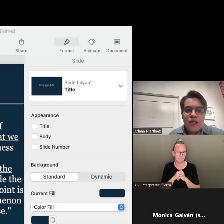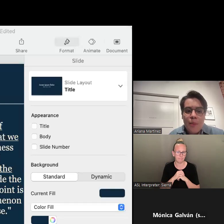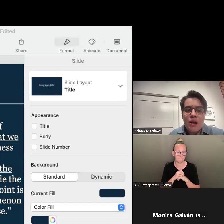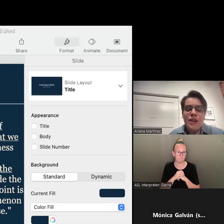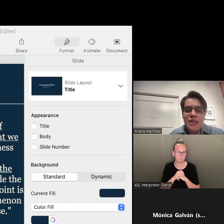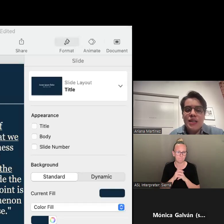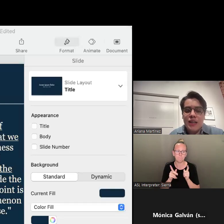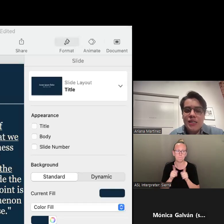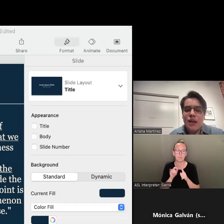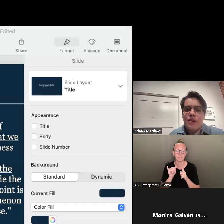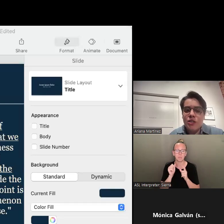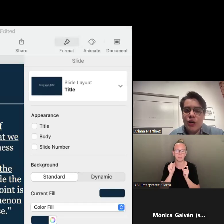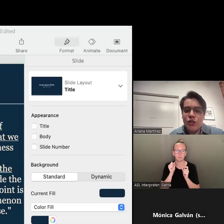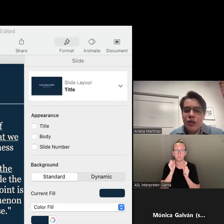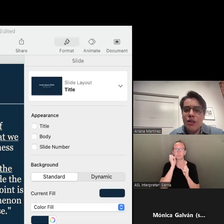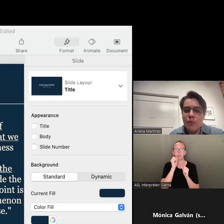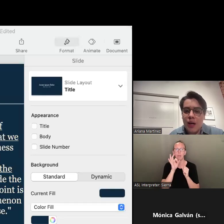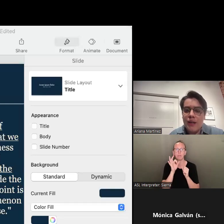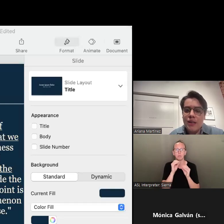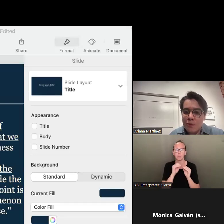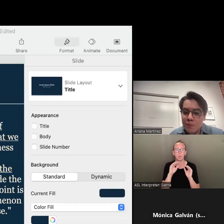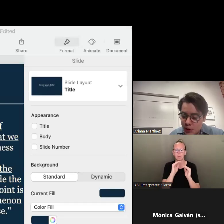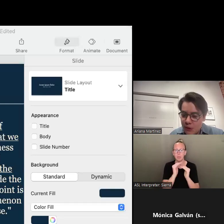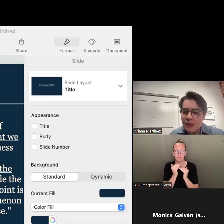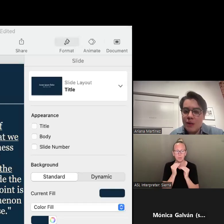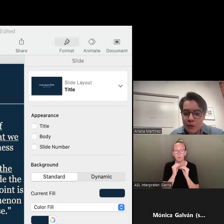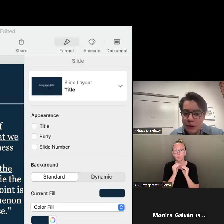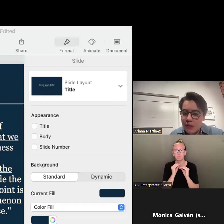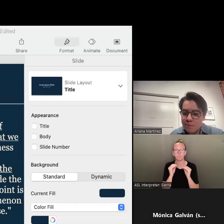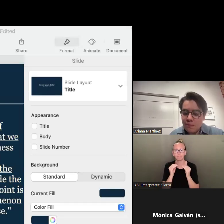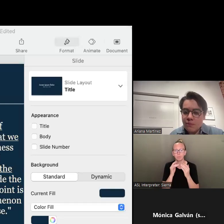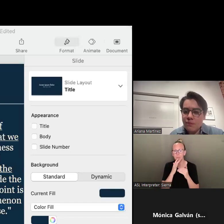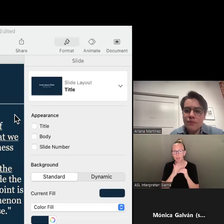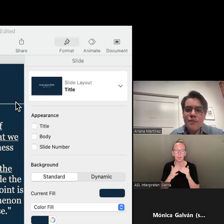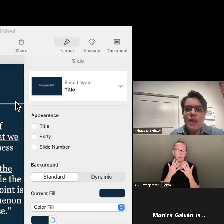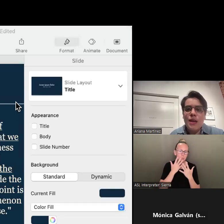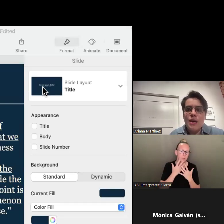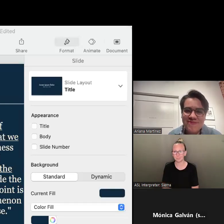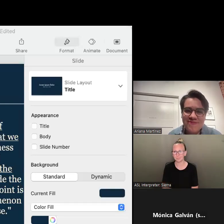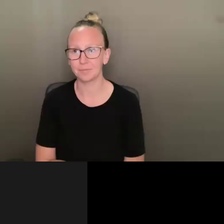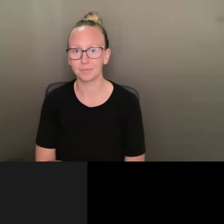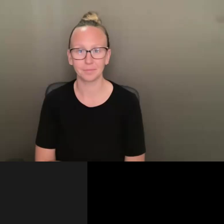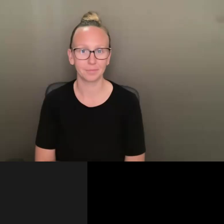As a phenomenon of indistinctness, of indiscretion, the blood, the blues, the bruise.